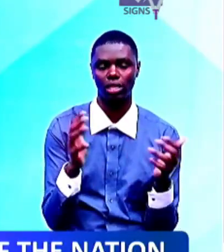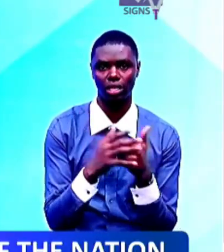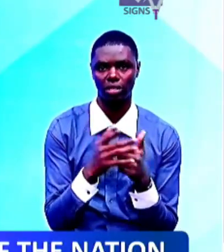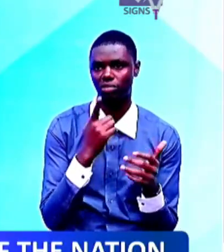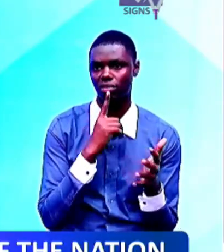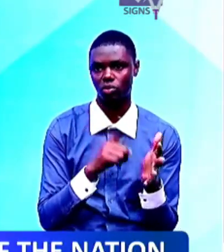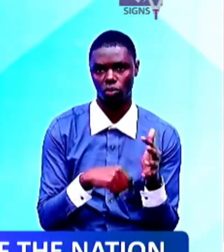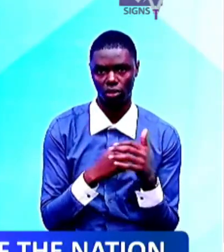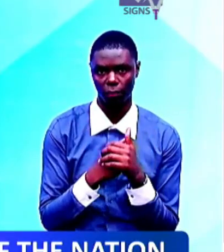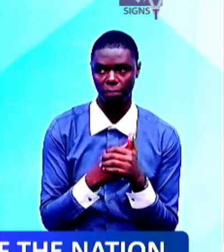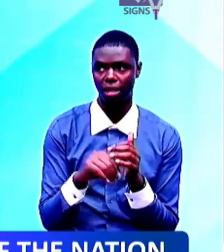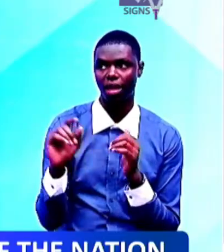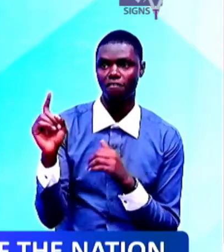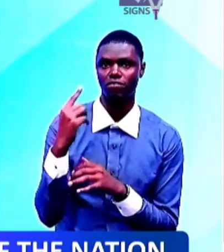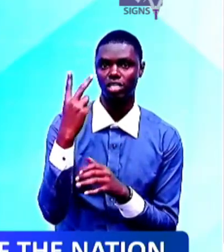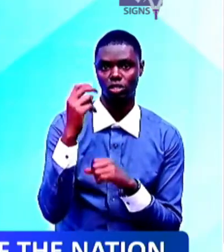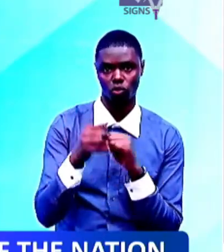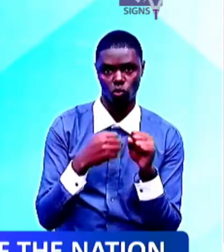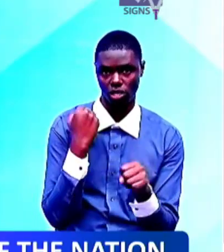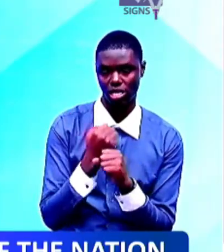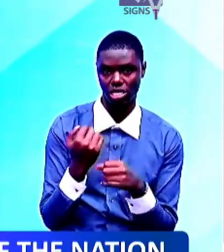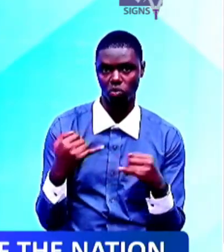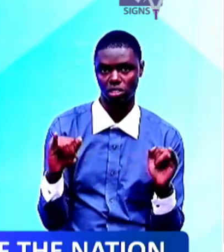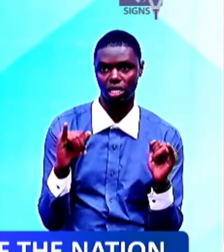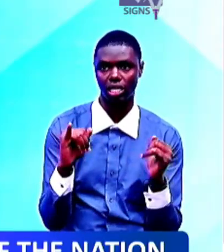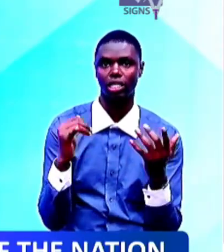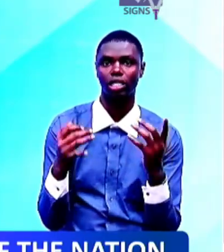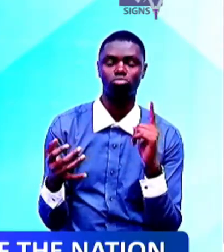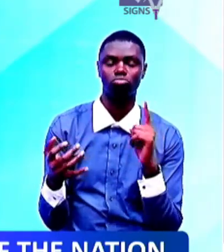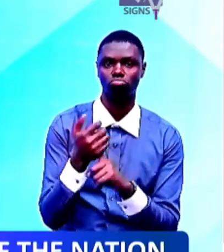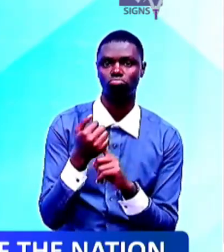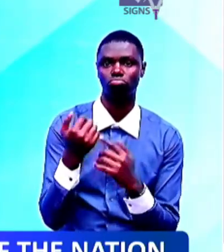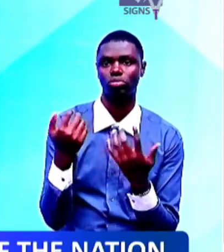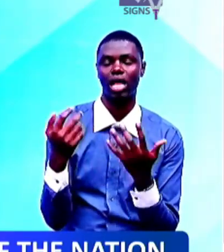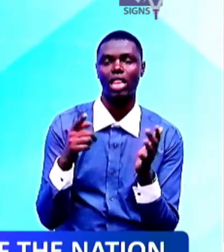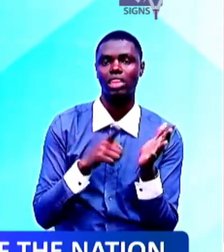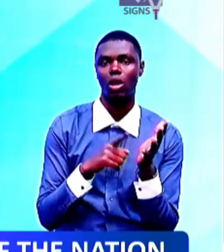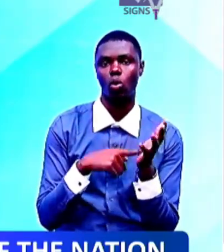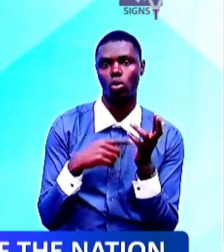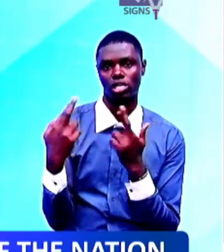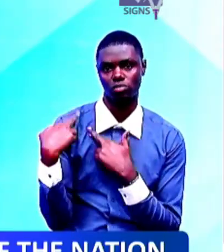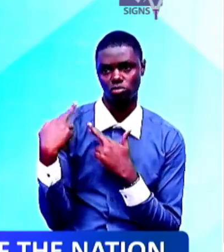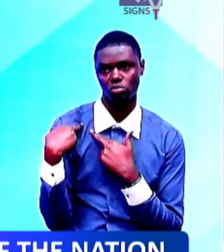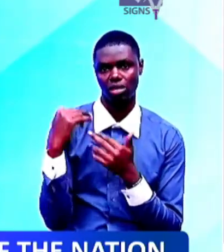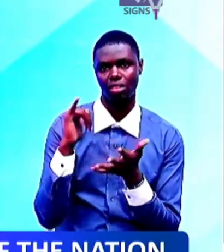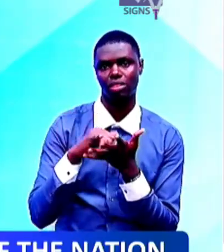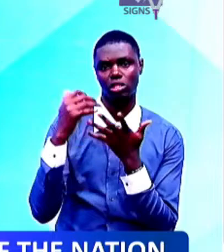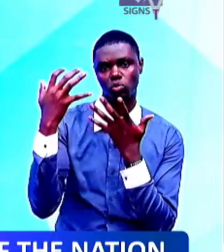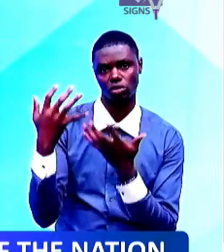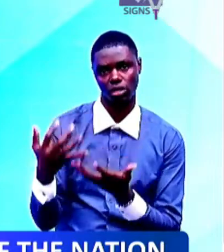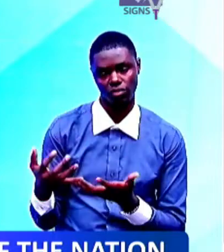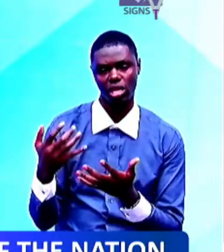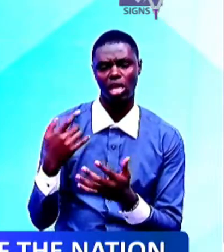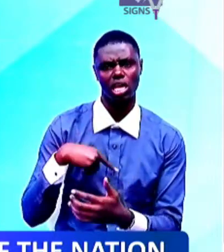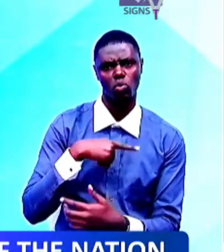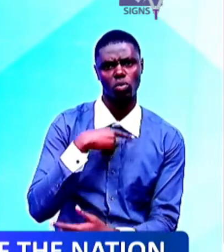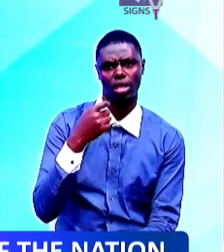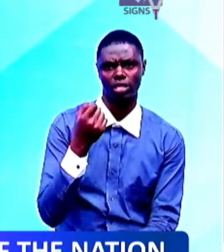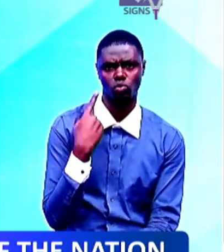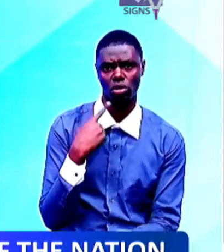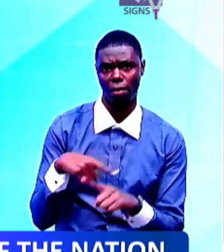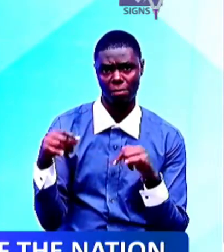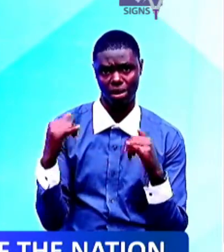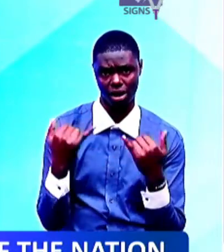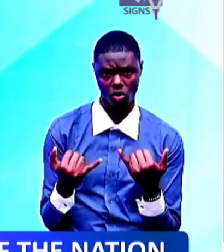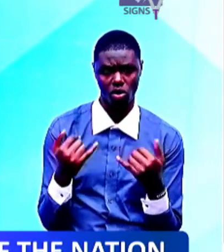said, first 2 years, I was trying to meet the obligation, our loan obligations that were so huge, which is understandable. But